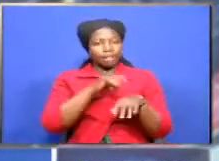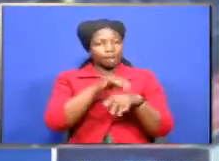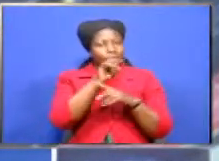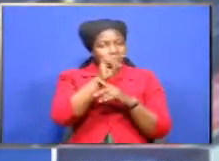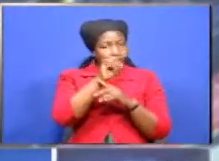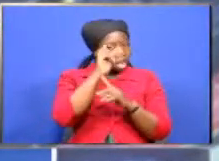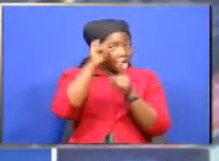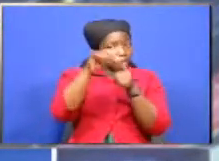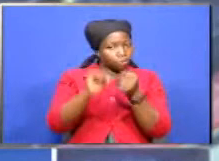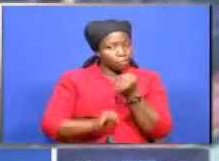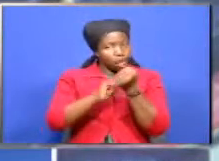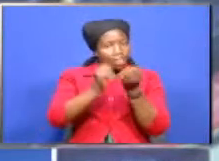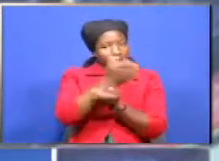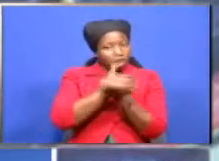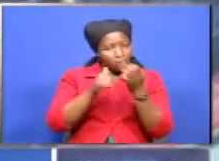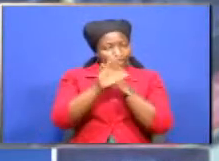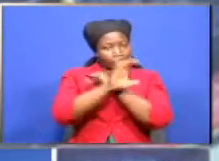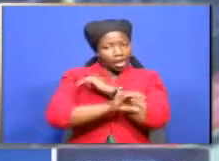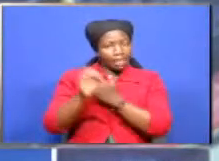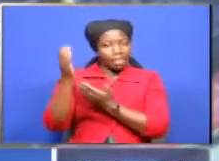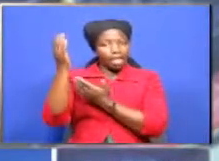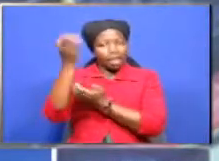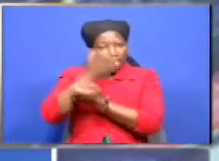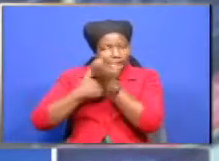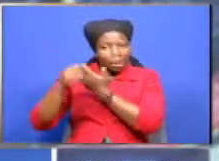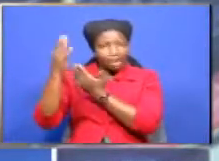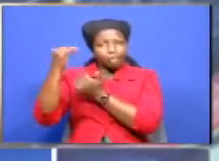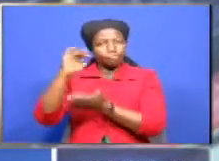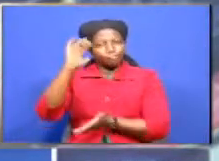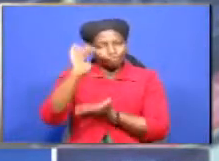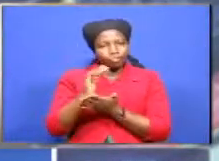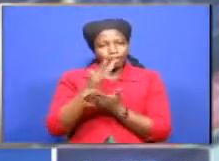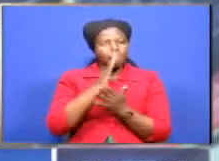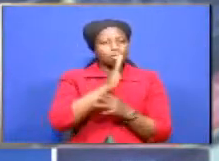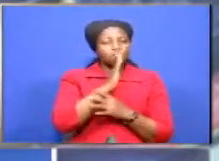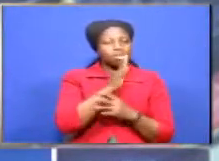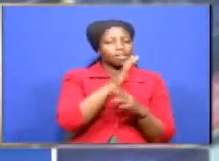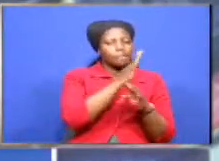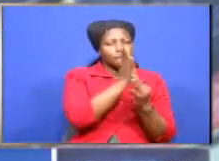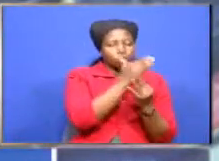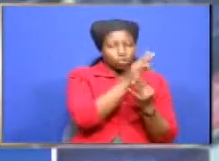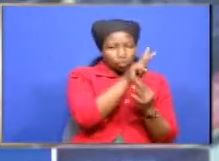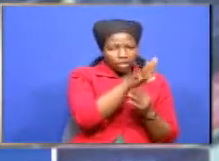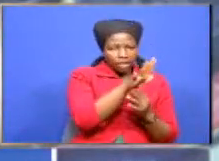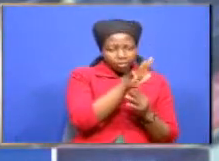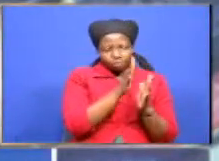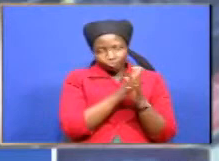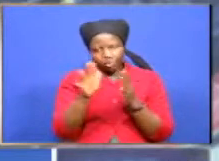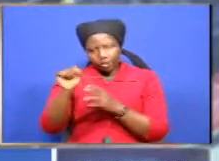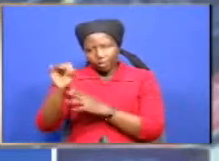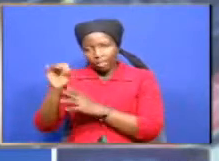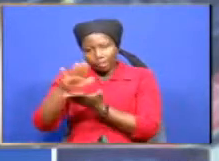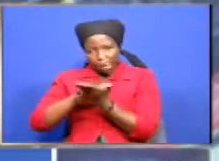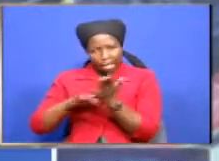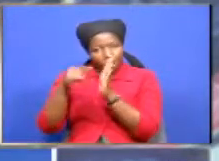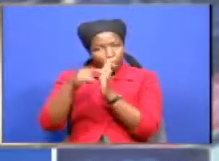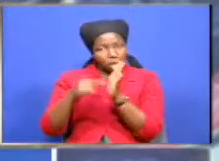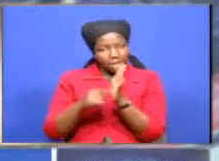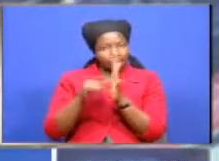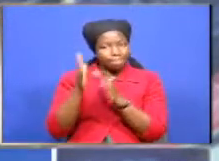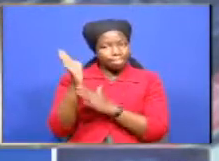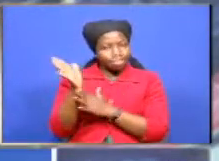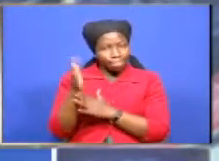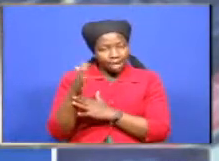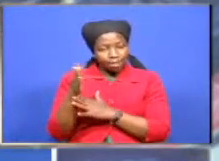economy. Economists expect a cut in borrowing costs of between 25 and 50 basis points Thursday following a meeting